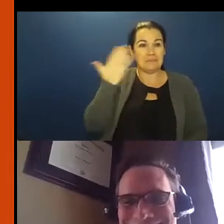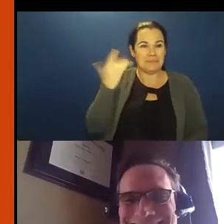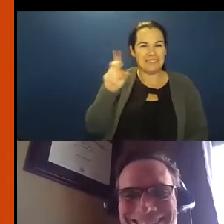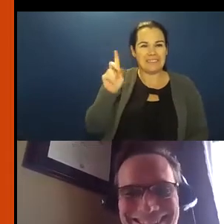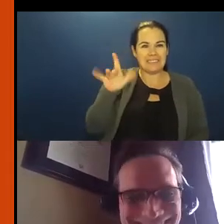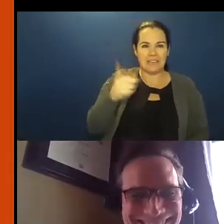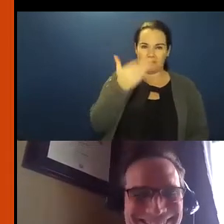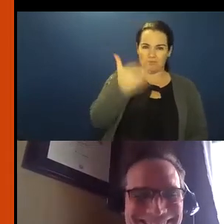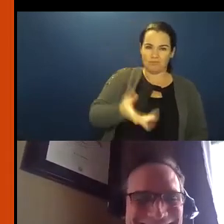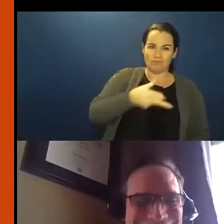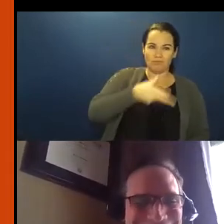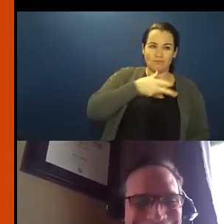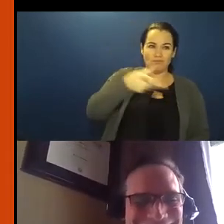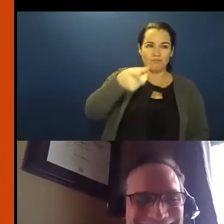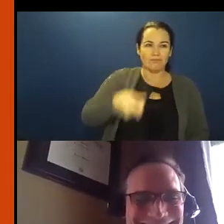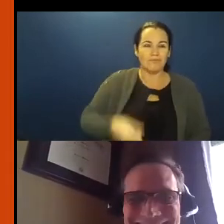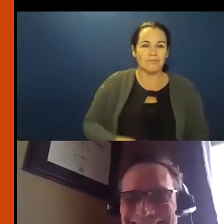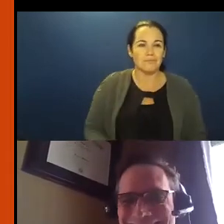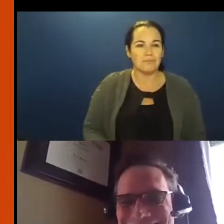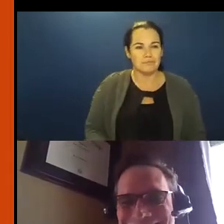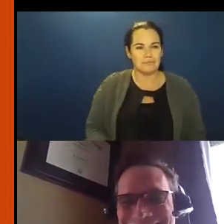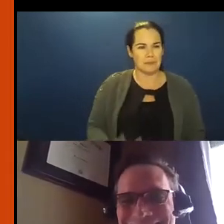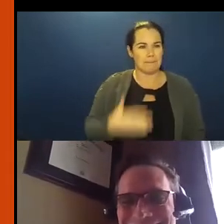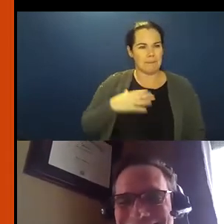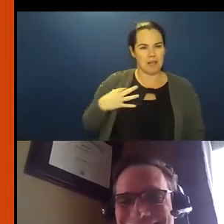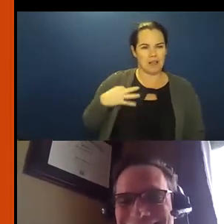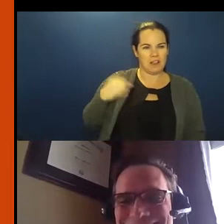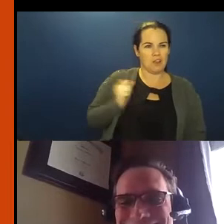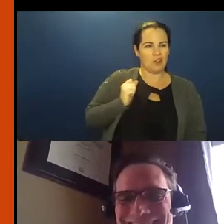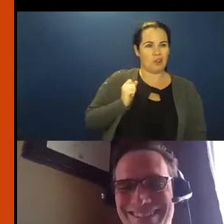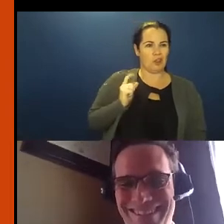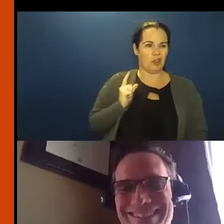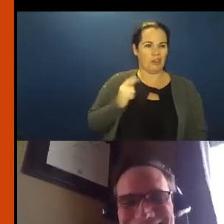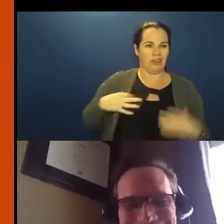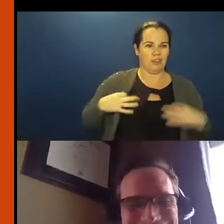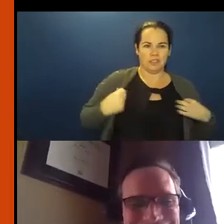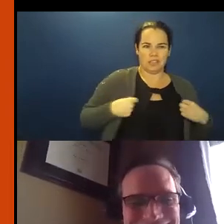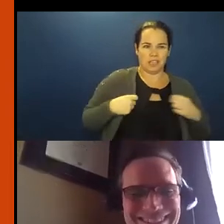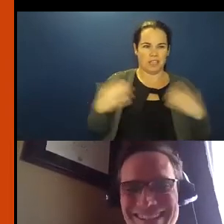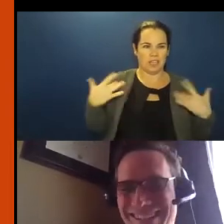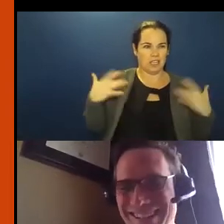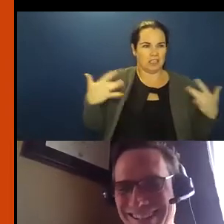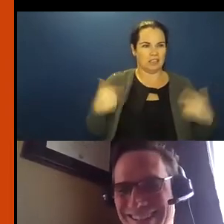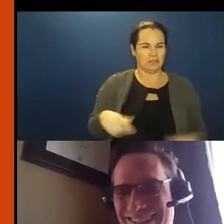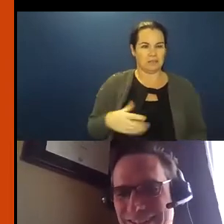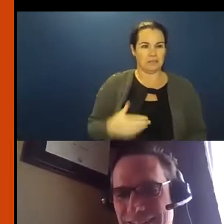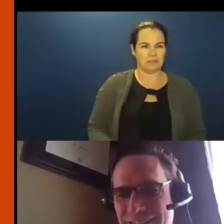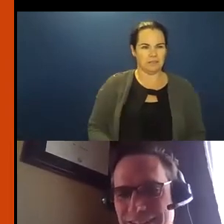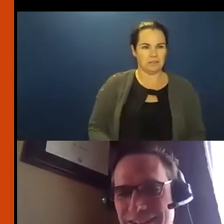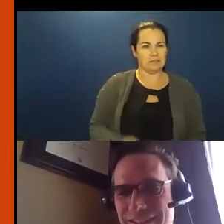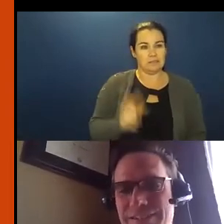the ante, although I think my lapel is like blazing, isn't it? Is it like freaking